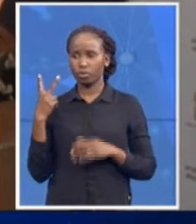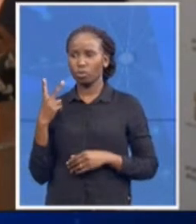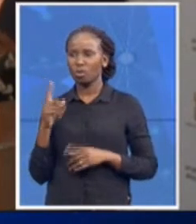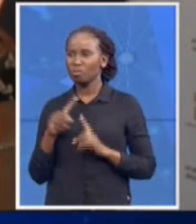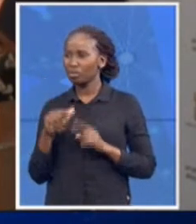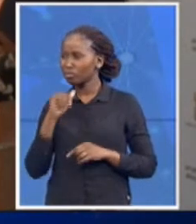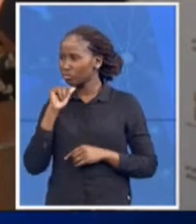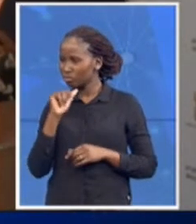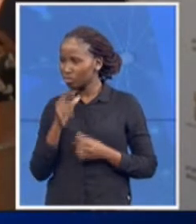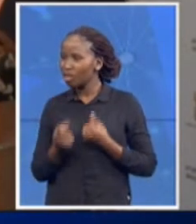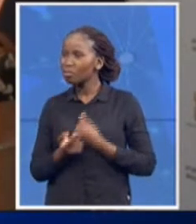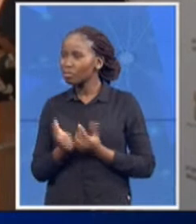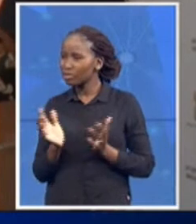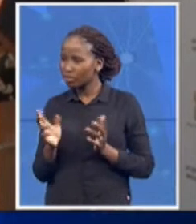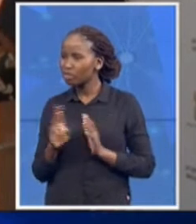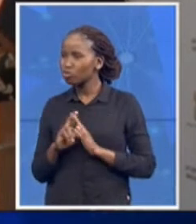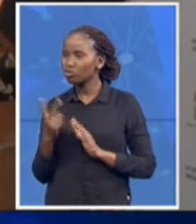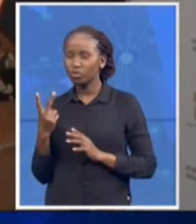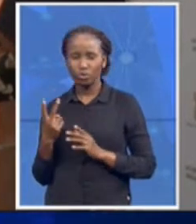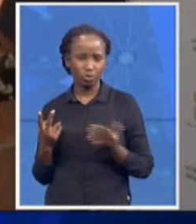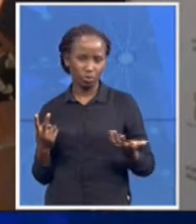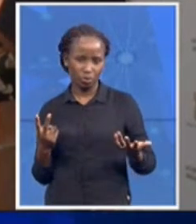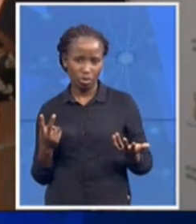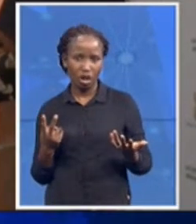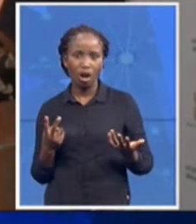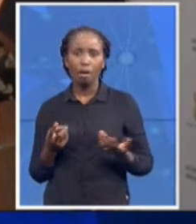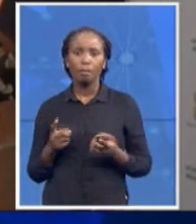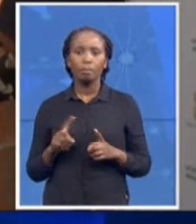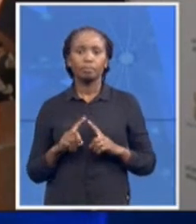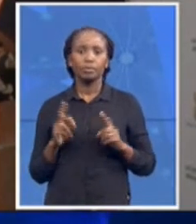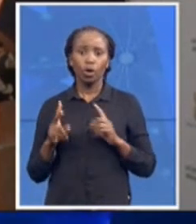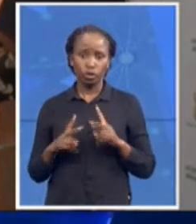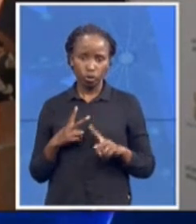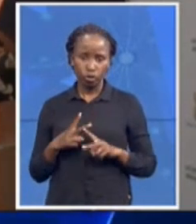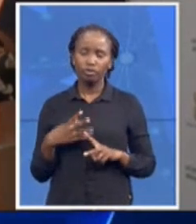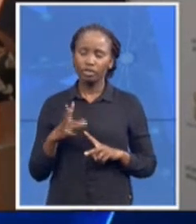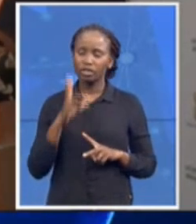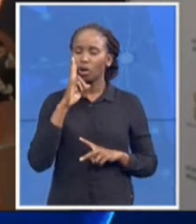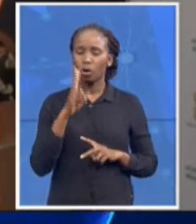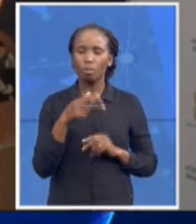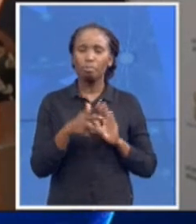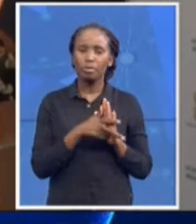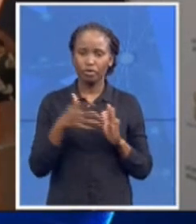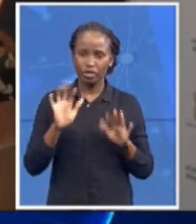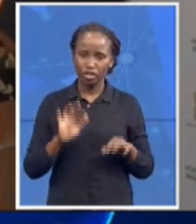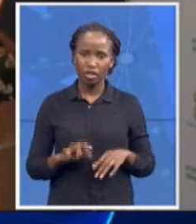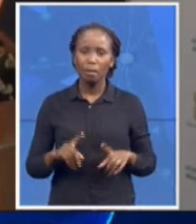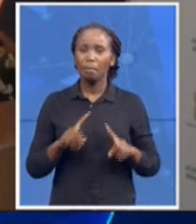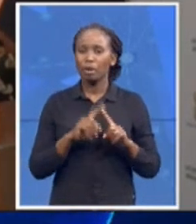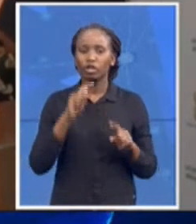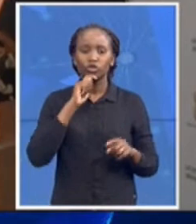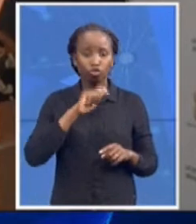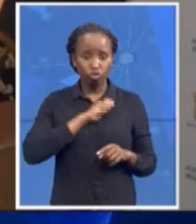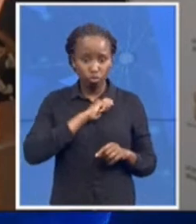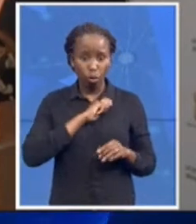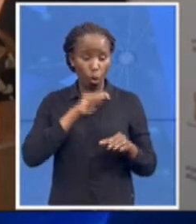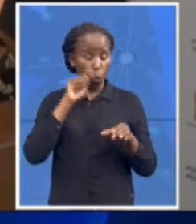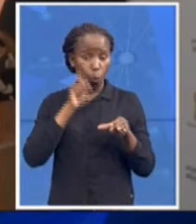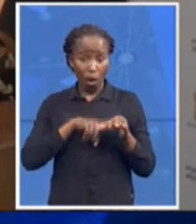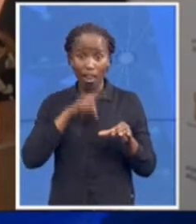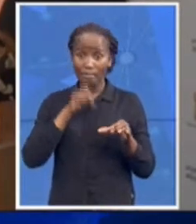but also being approved. Yet they did not meet all the